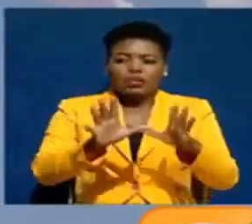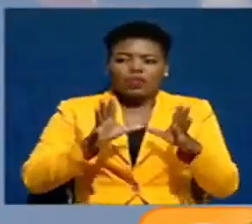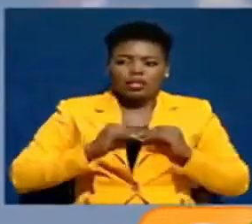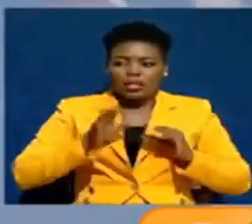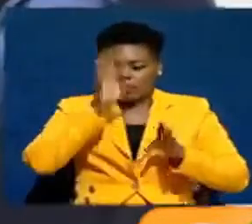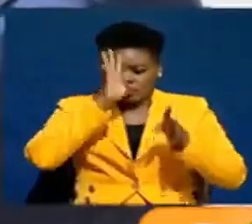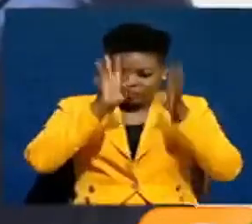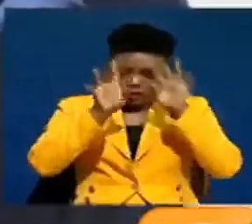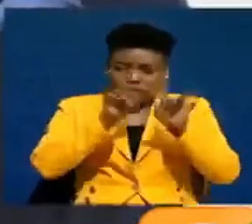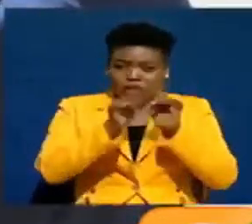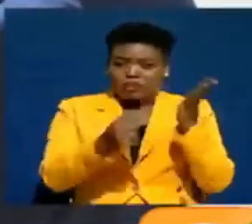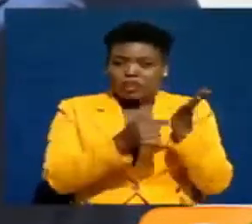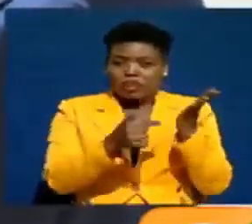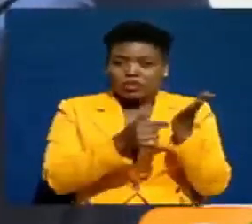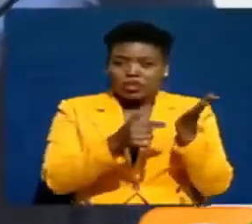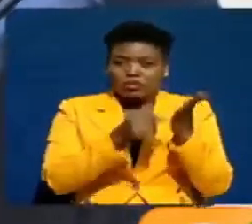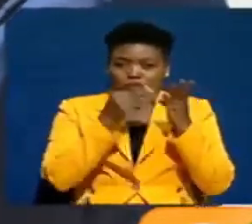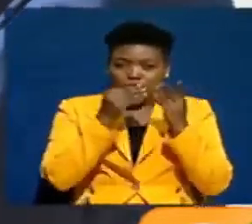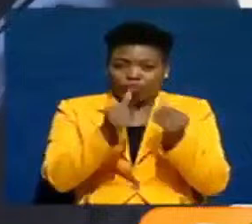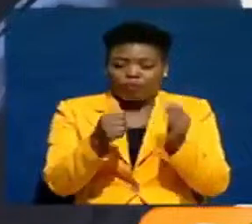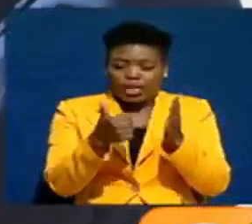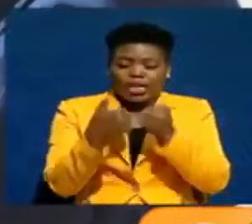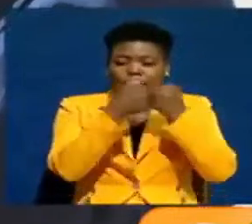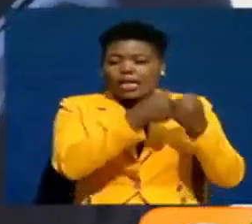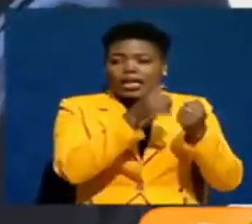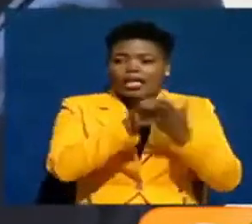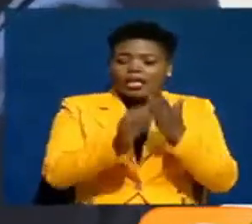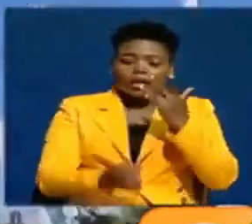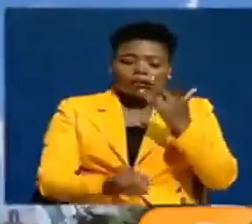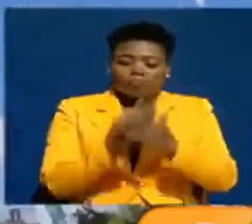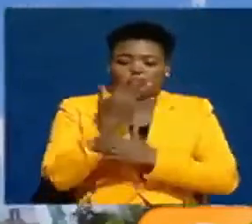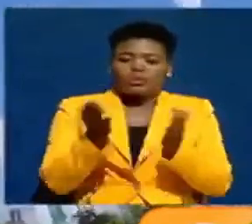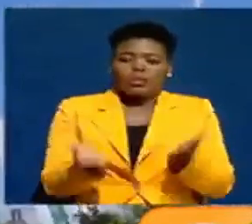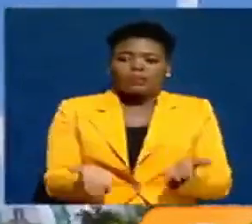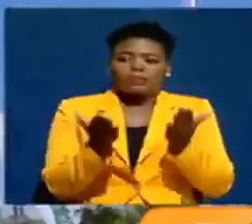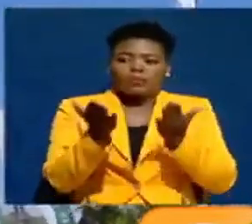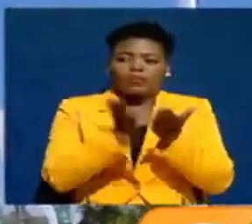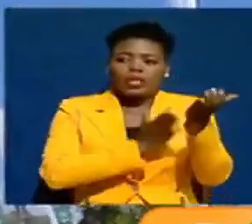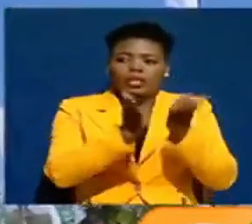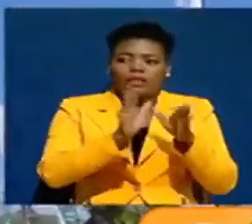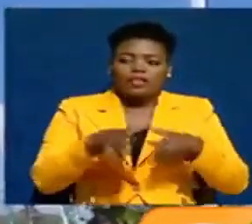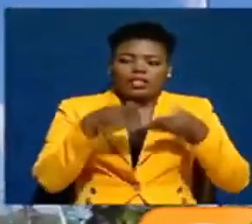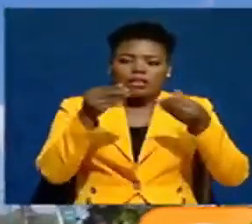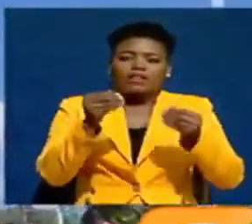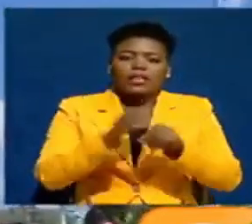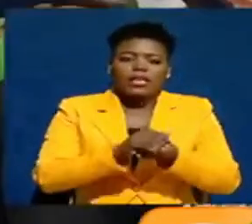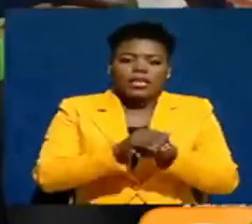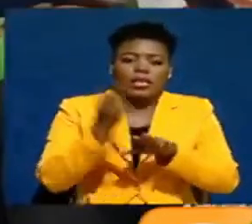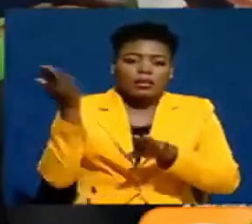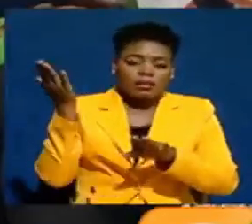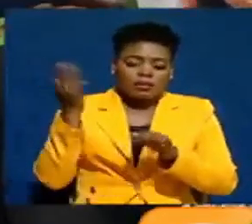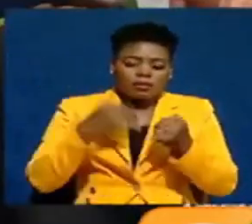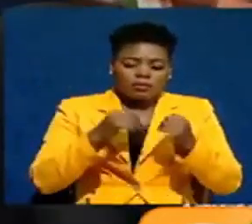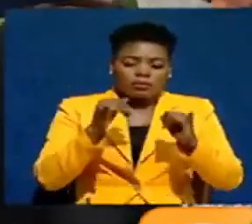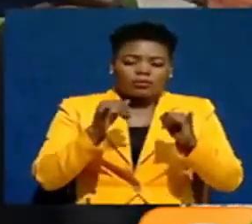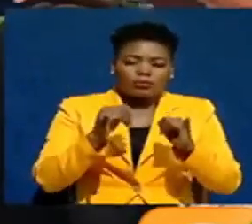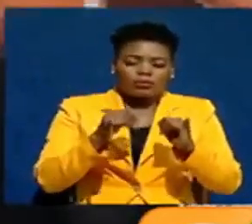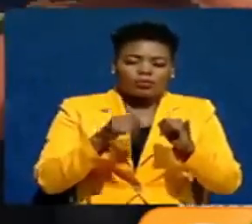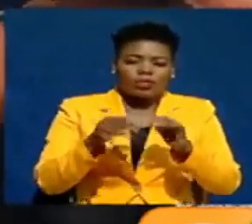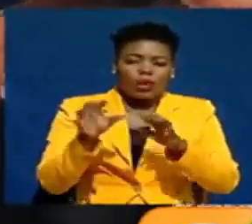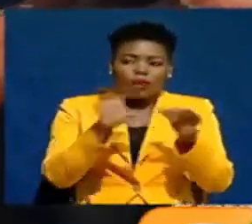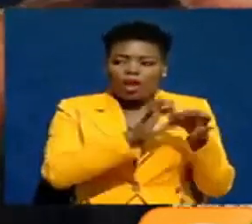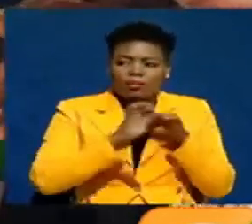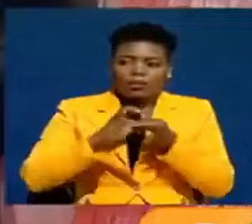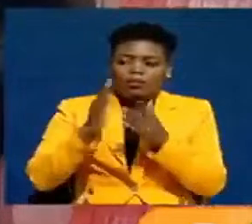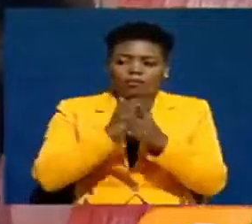and technology as tools for solving challenges and improving service delivery. The initiative is a collaboration between the